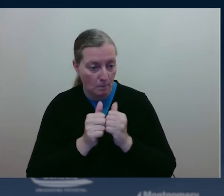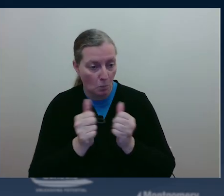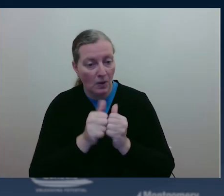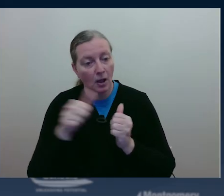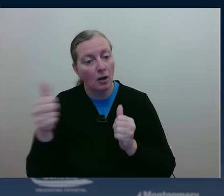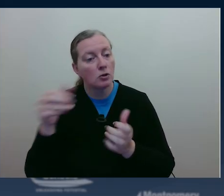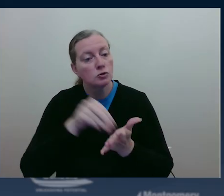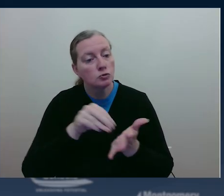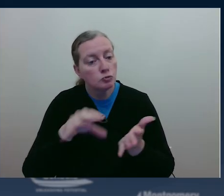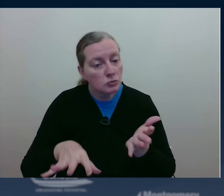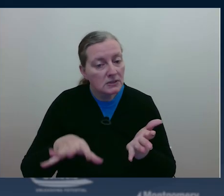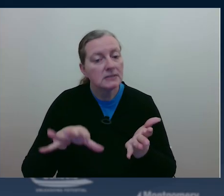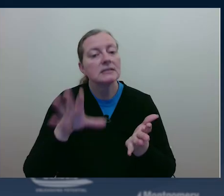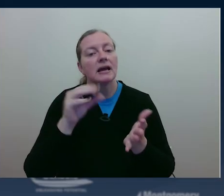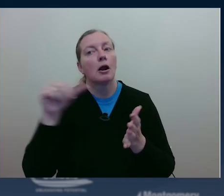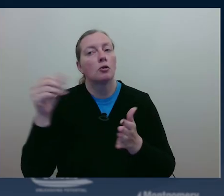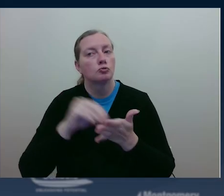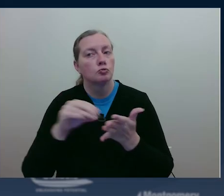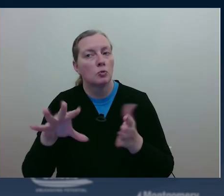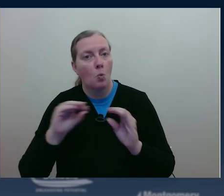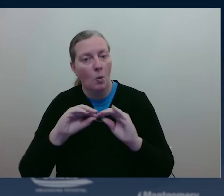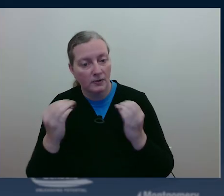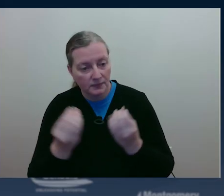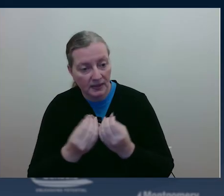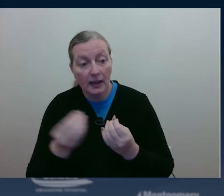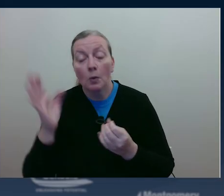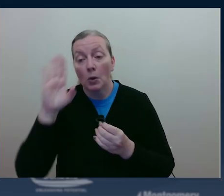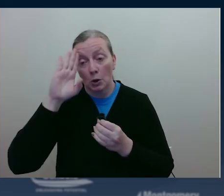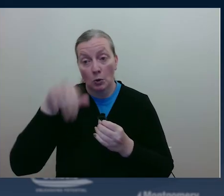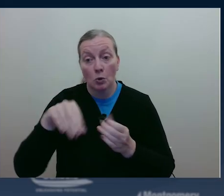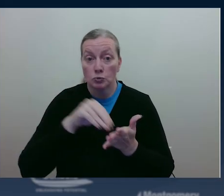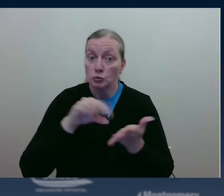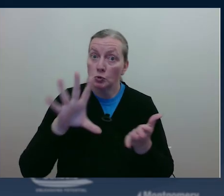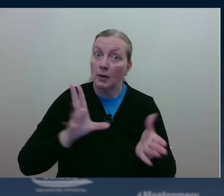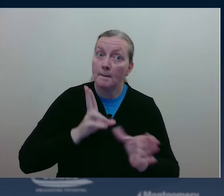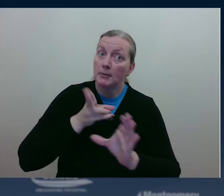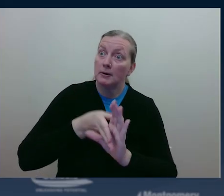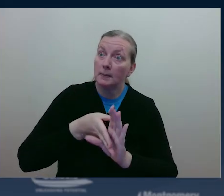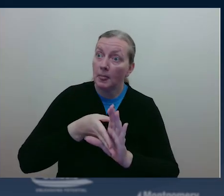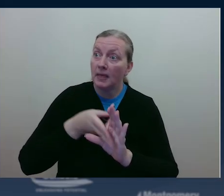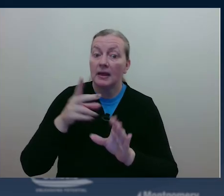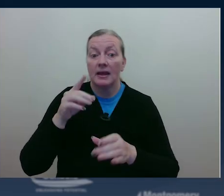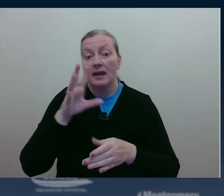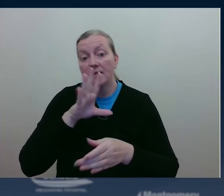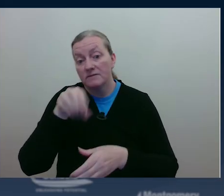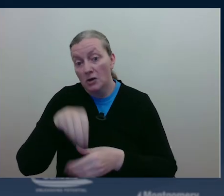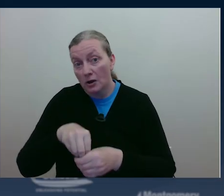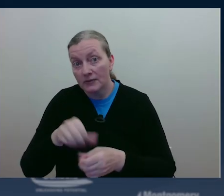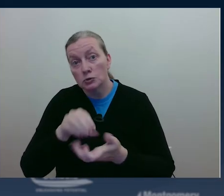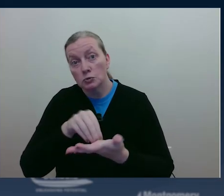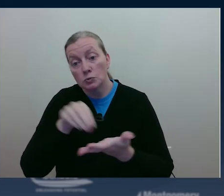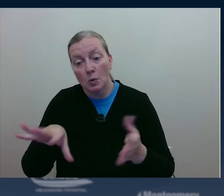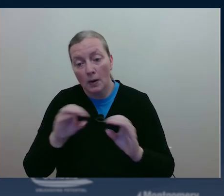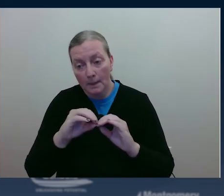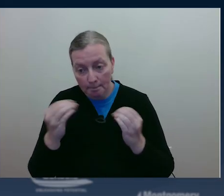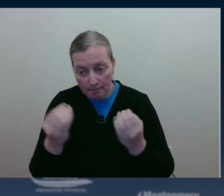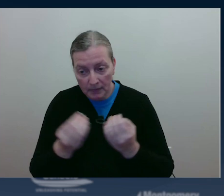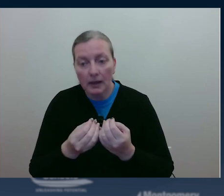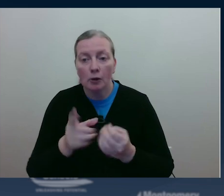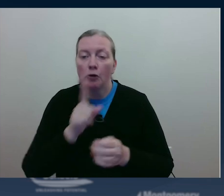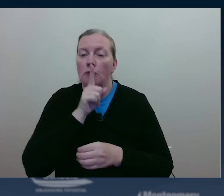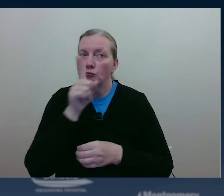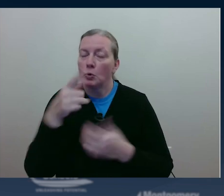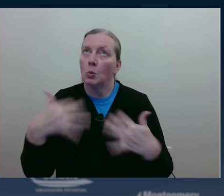know that student participation in student organizations and competitions is what really helped to build